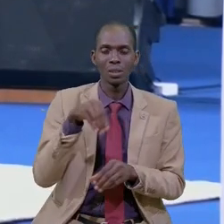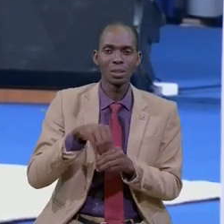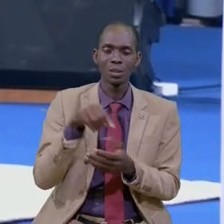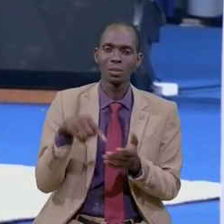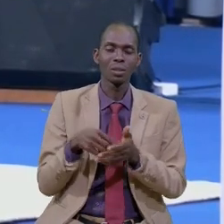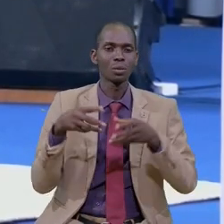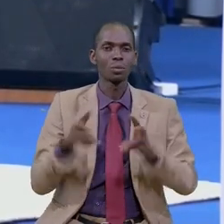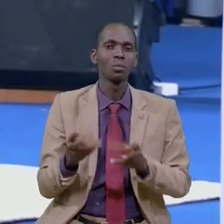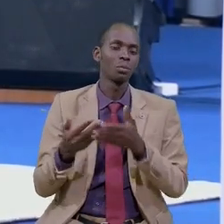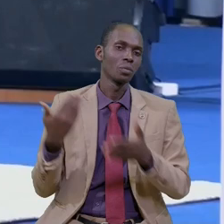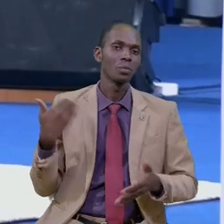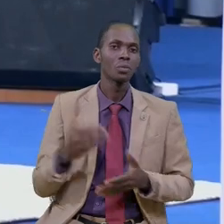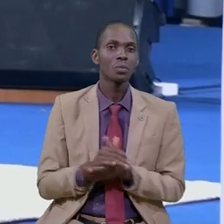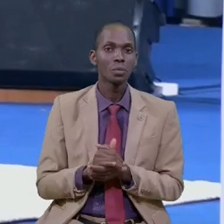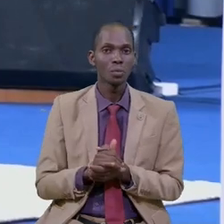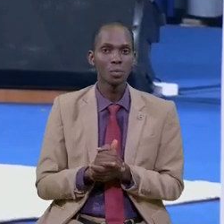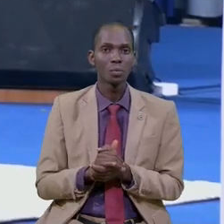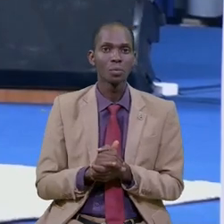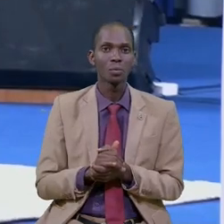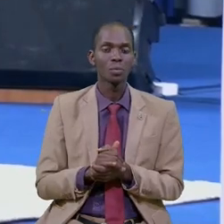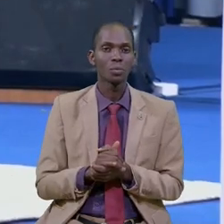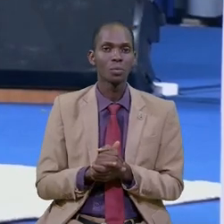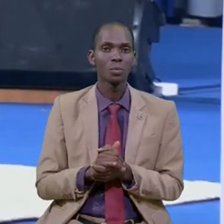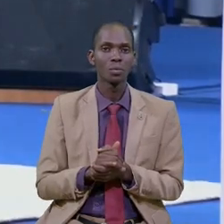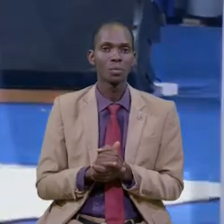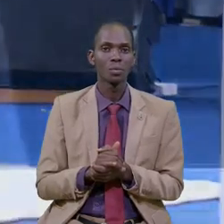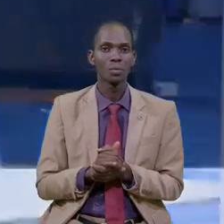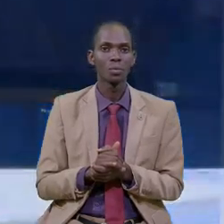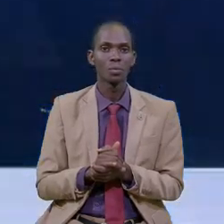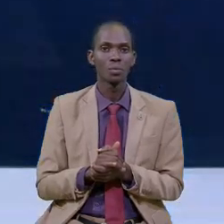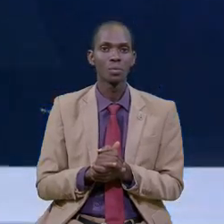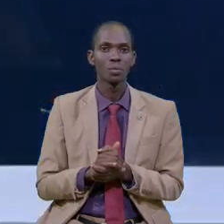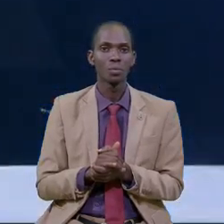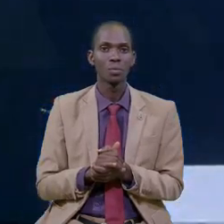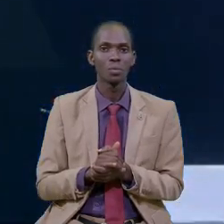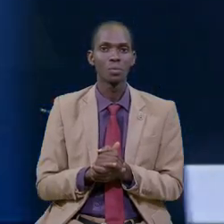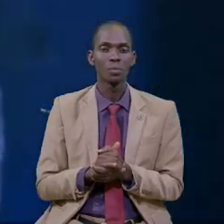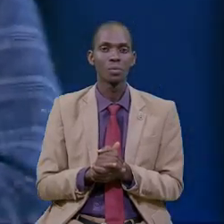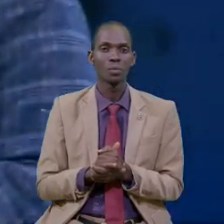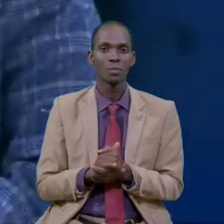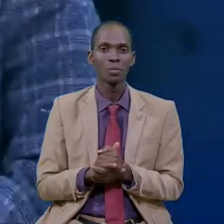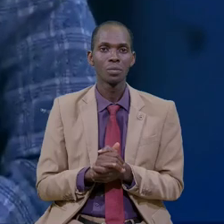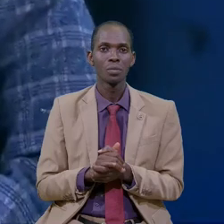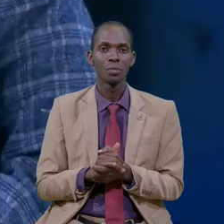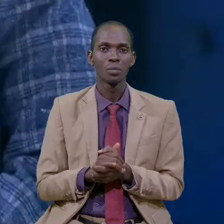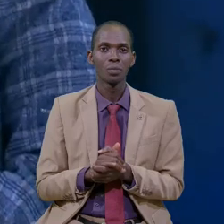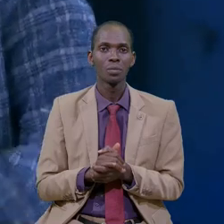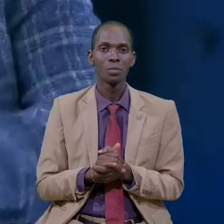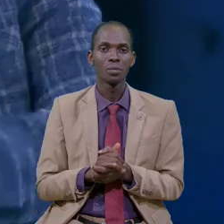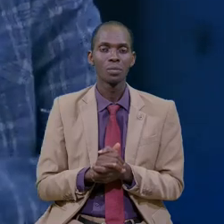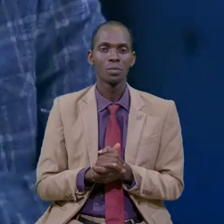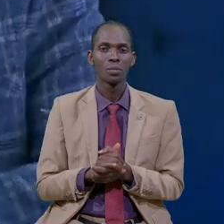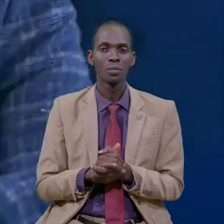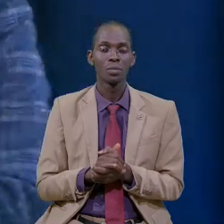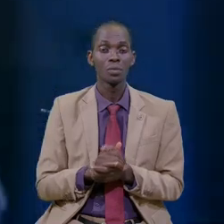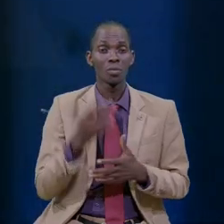fashion. De sorte qu'ils étaient tous dans l'étonnement et glorifiaient Dieu, disant, nous n'avons jamais rien vu de pareil. Look